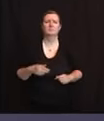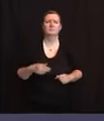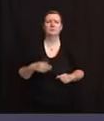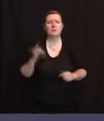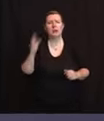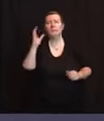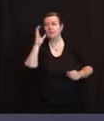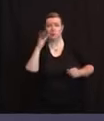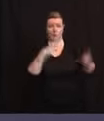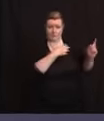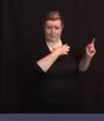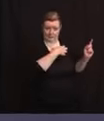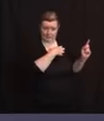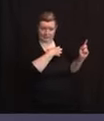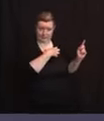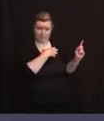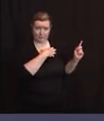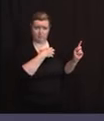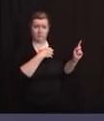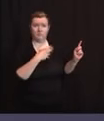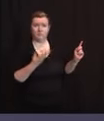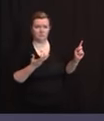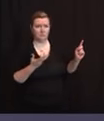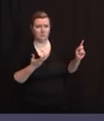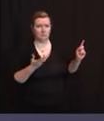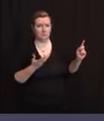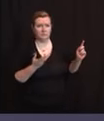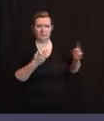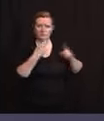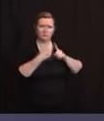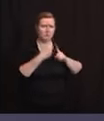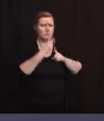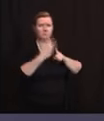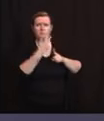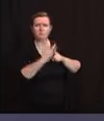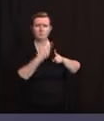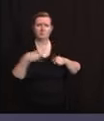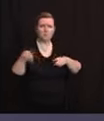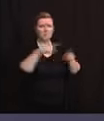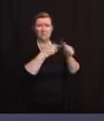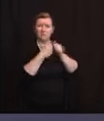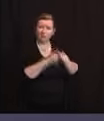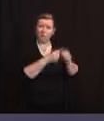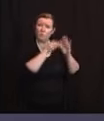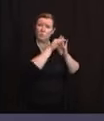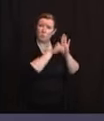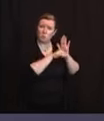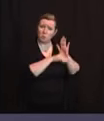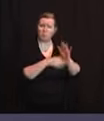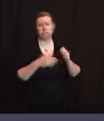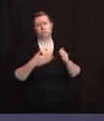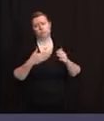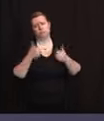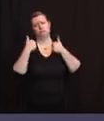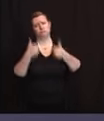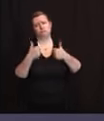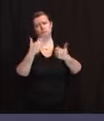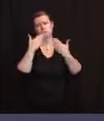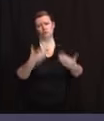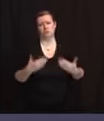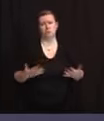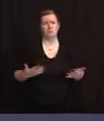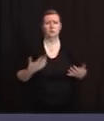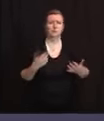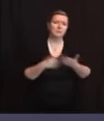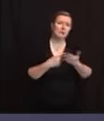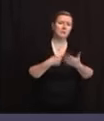now months. We've done it unlike any other state in America. And again, we're as guilty as anybody. The